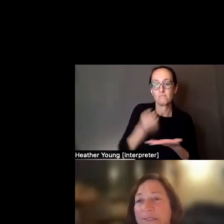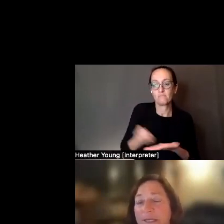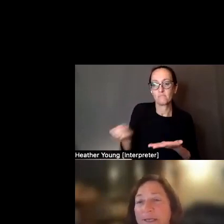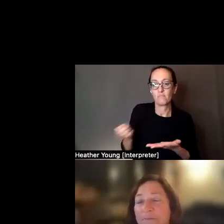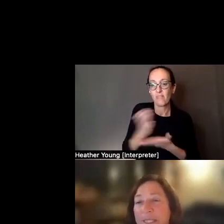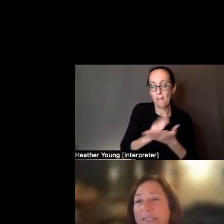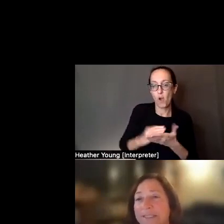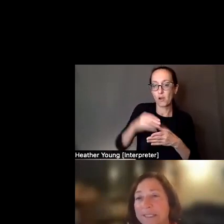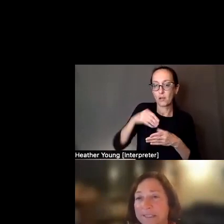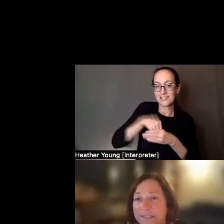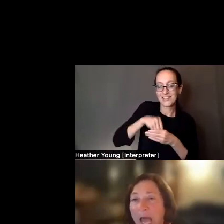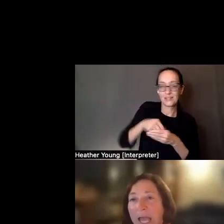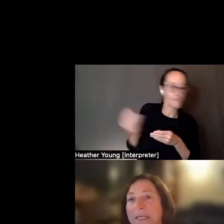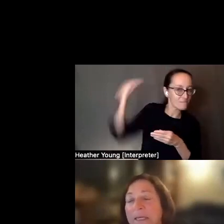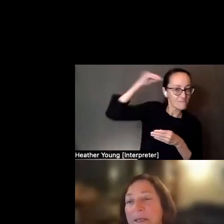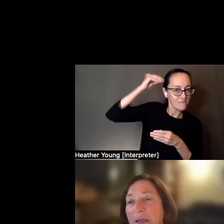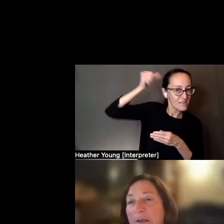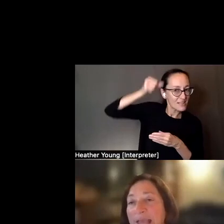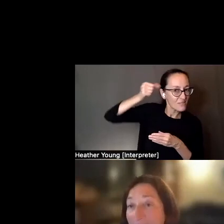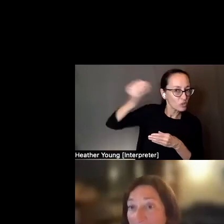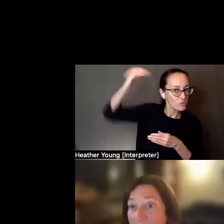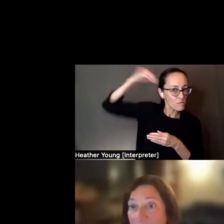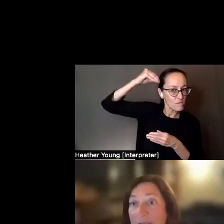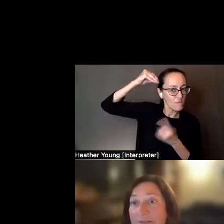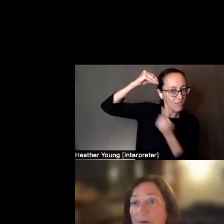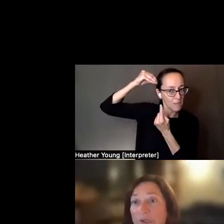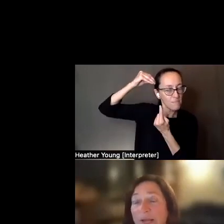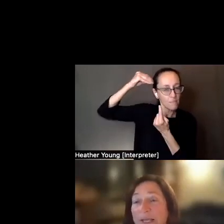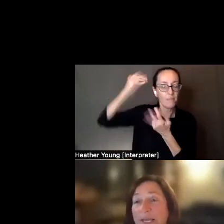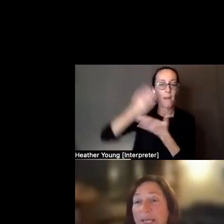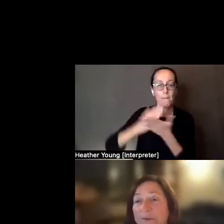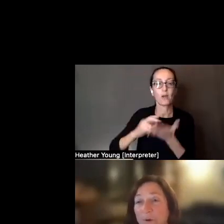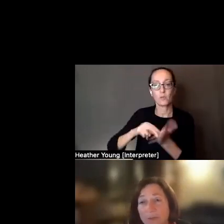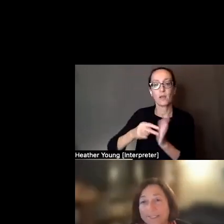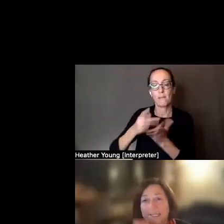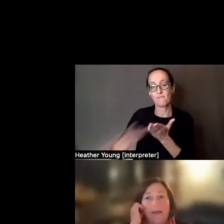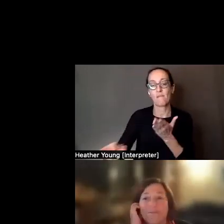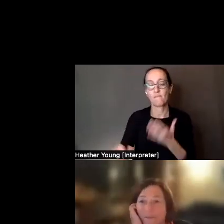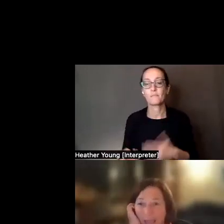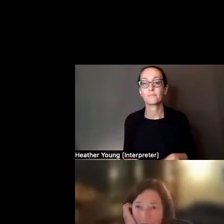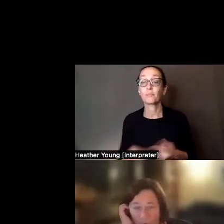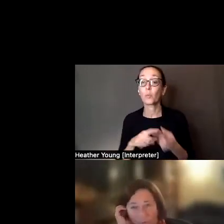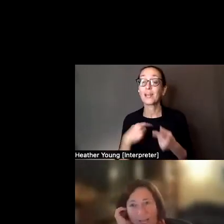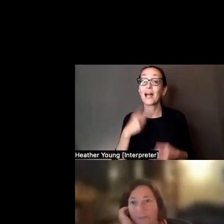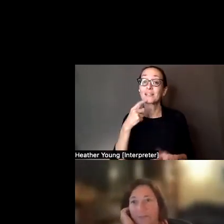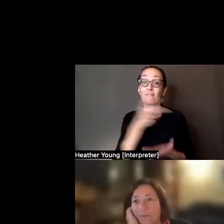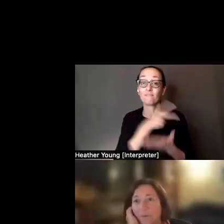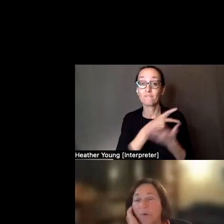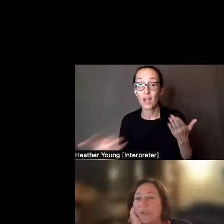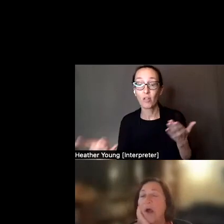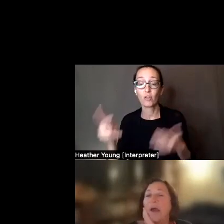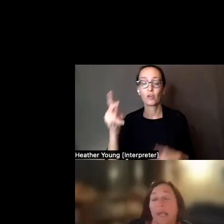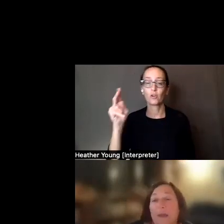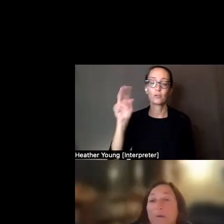that's placed inside of the head during surgery. So when we say a failure rate, that's what